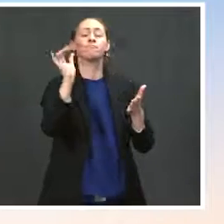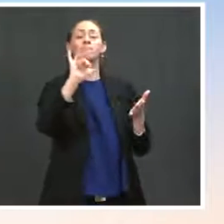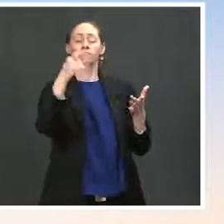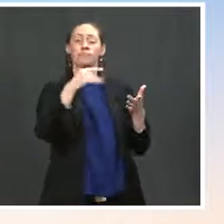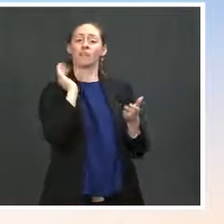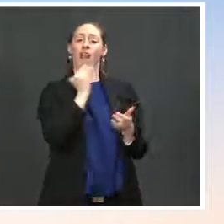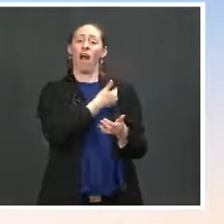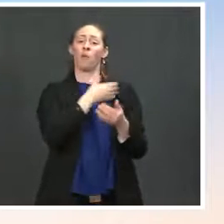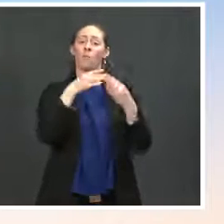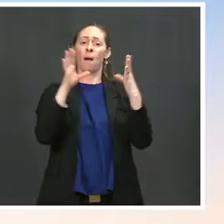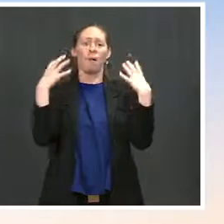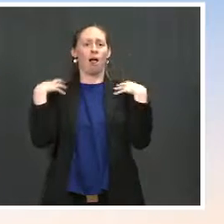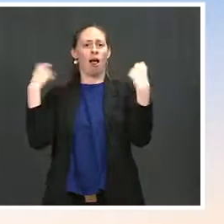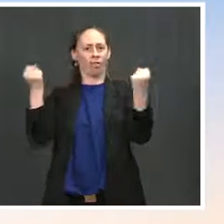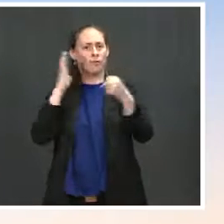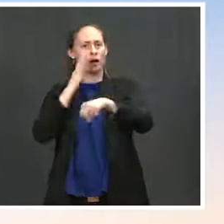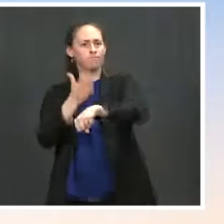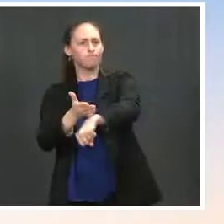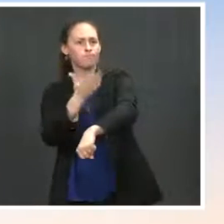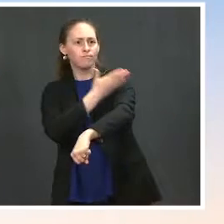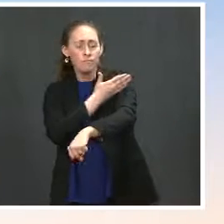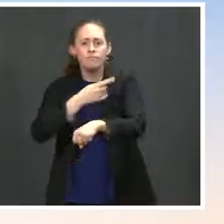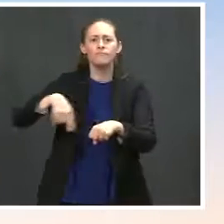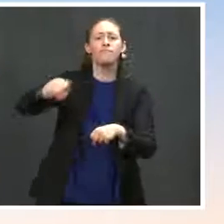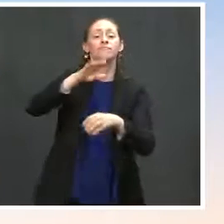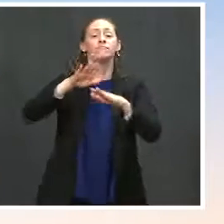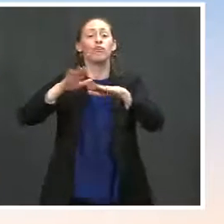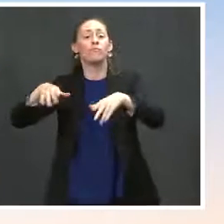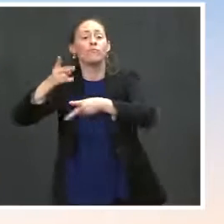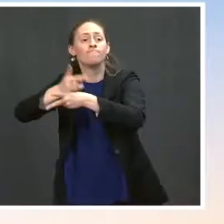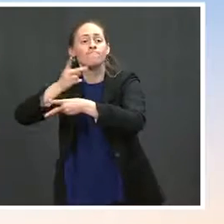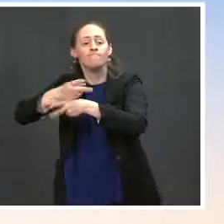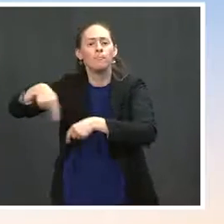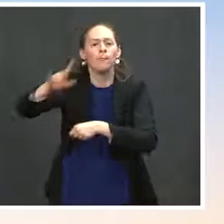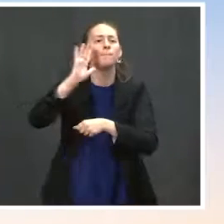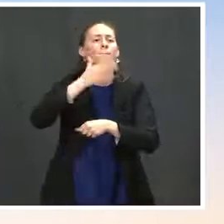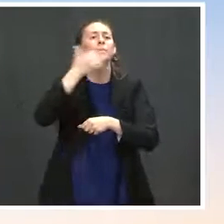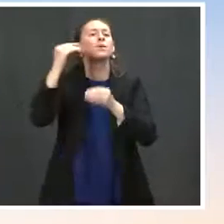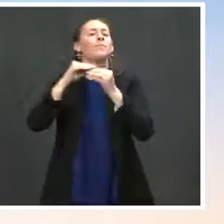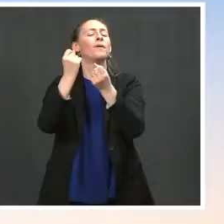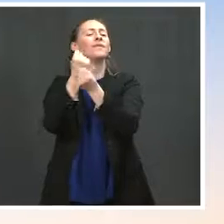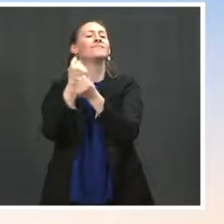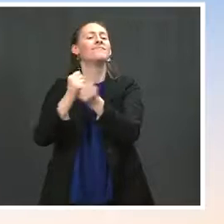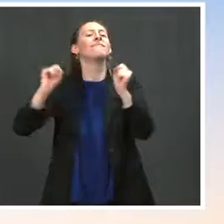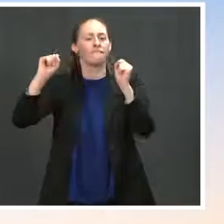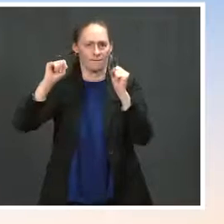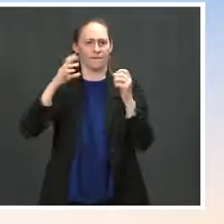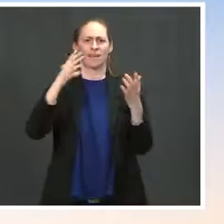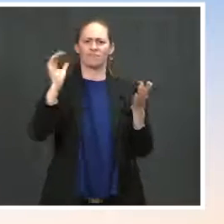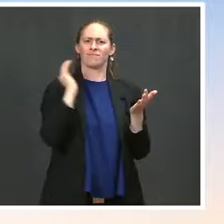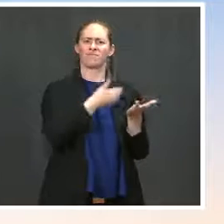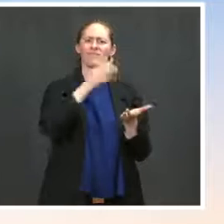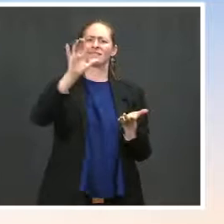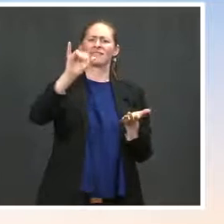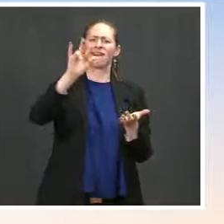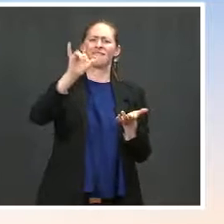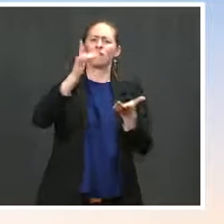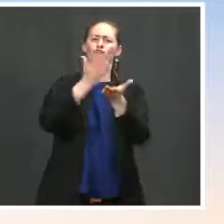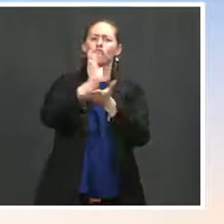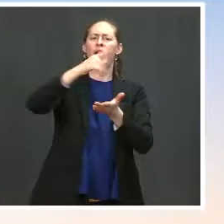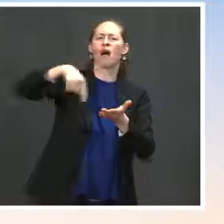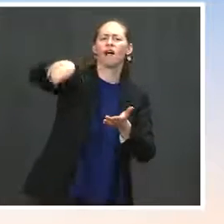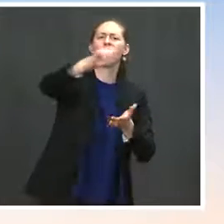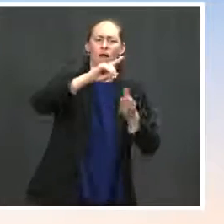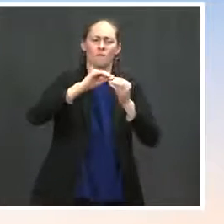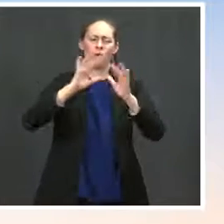and advance environmental justice. Over the past nearly 100 years of this 100 days, feels like years